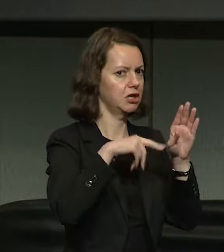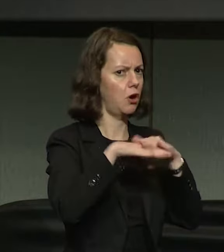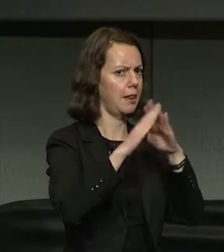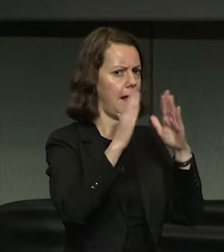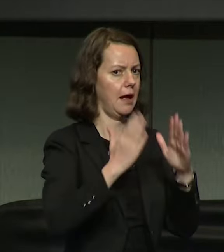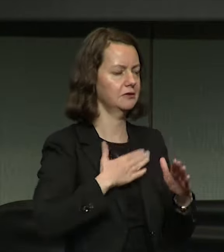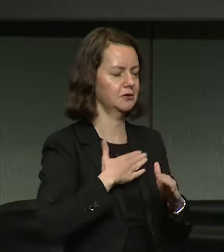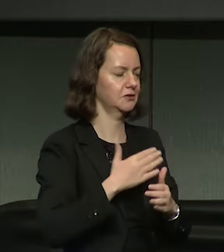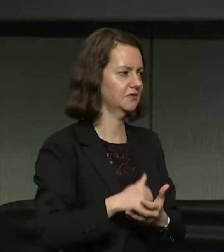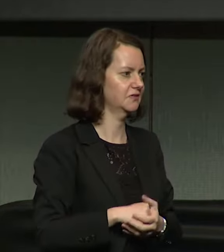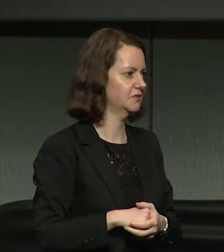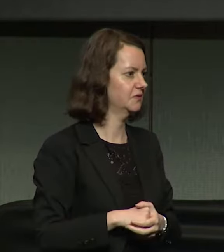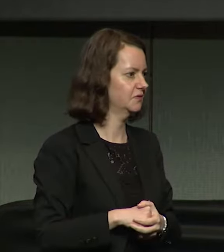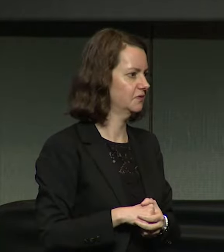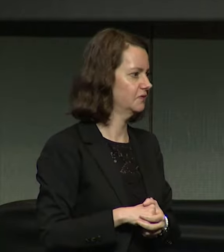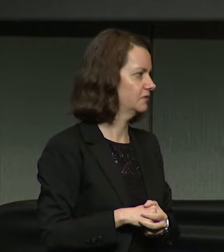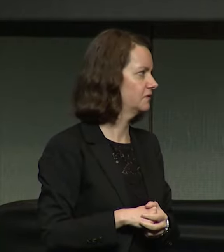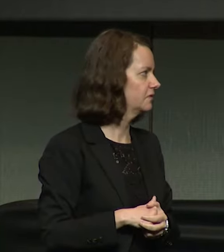house.